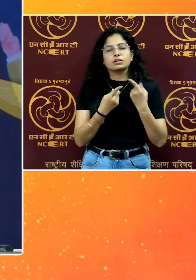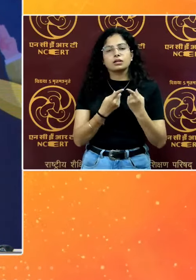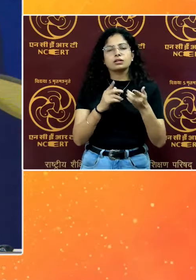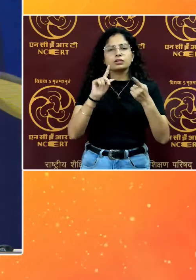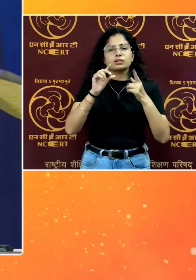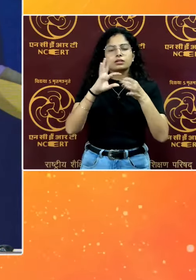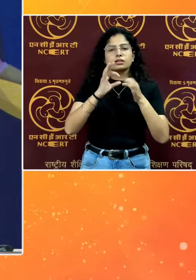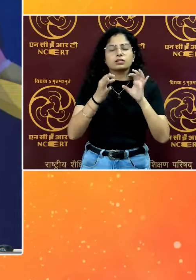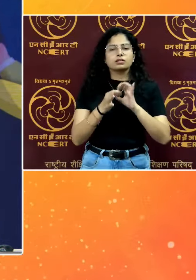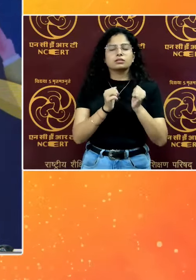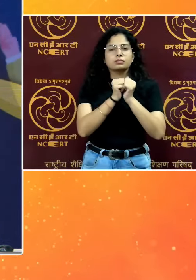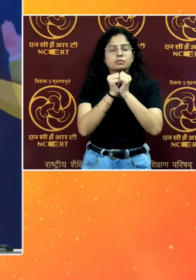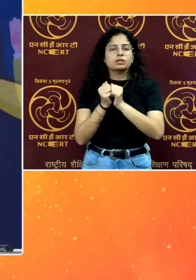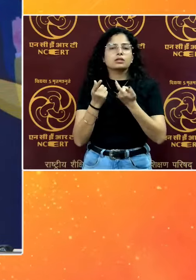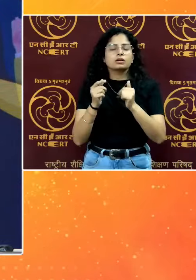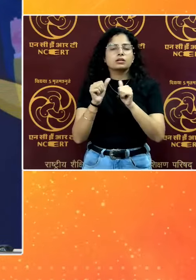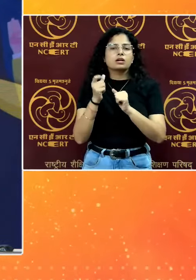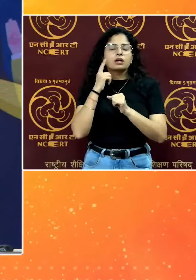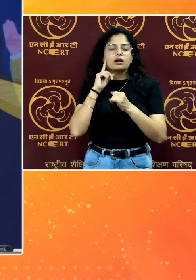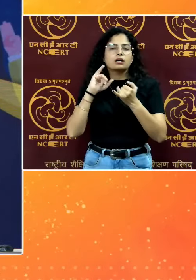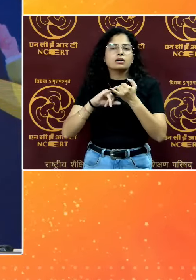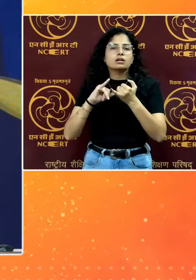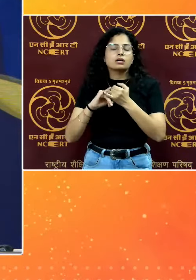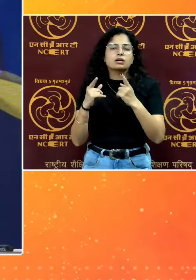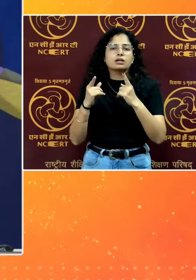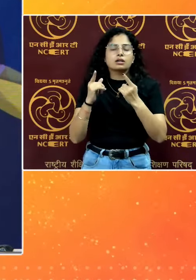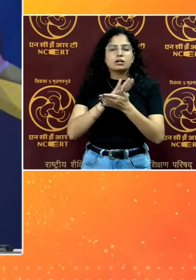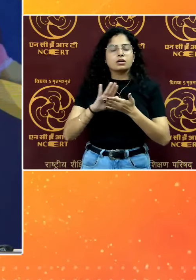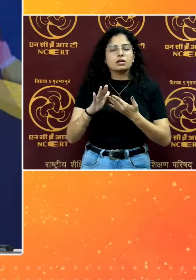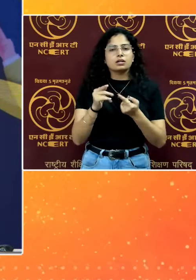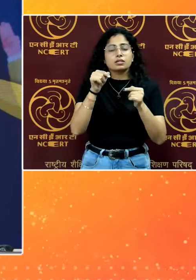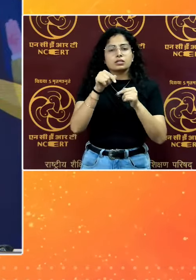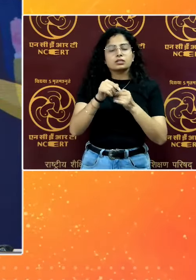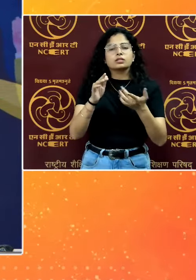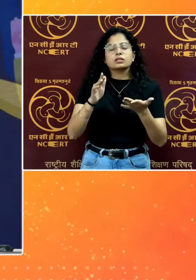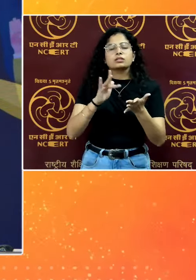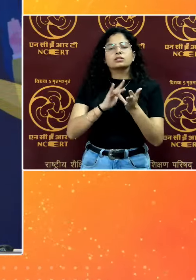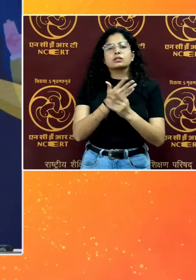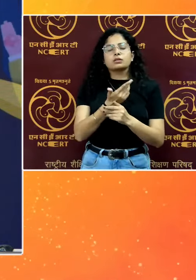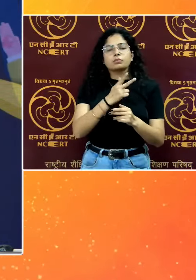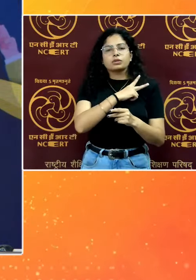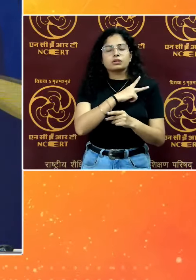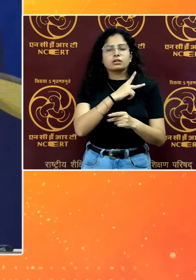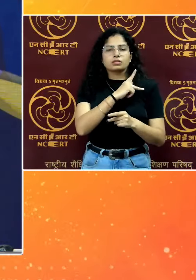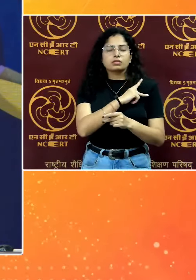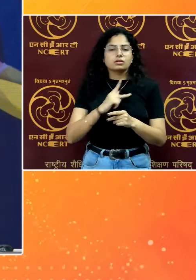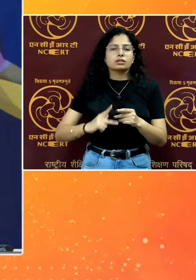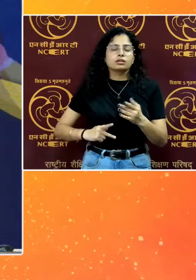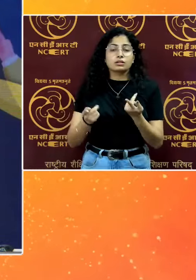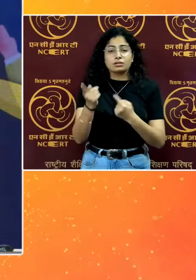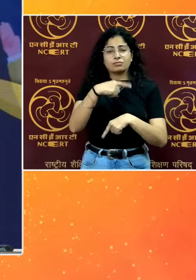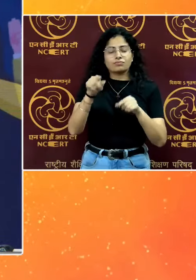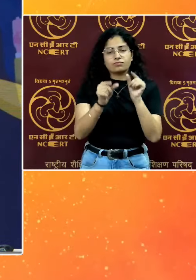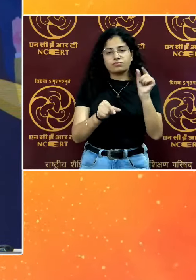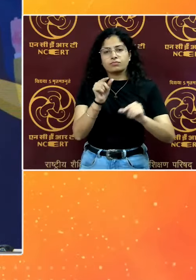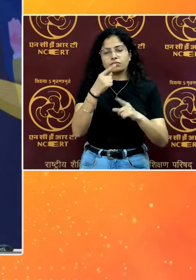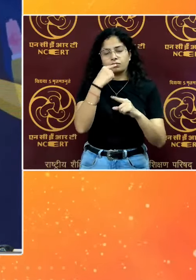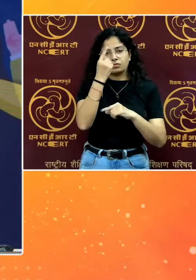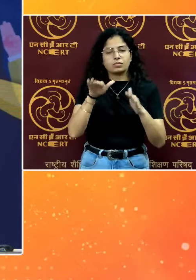collaboration with AlISH, which is All India Institute of Speech and Hearing, Mysore, Karnataka. I'm sure all our viewers who have